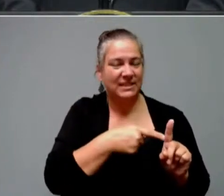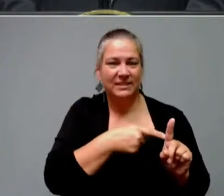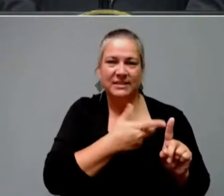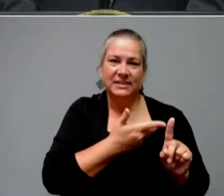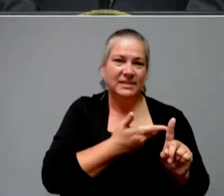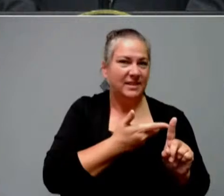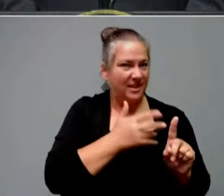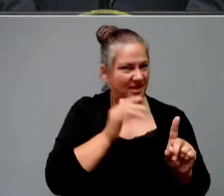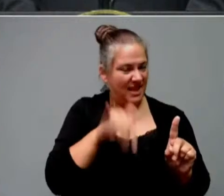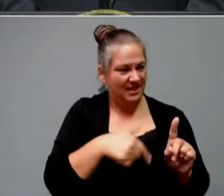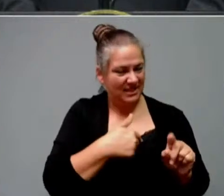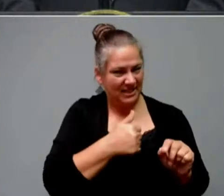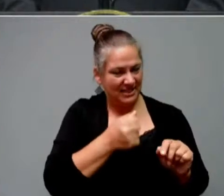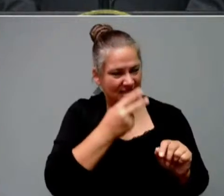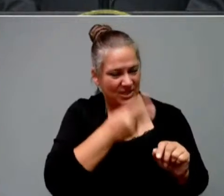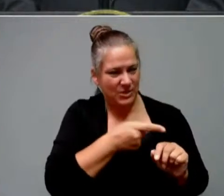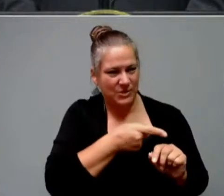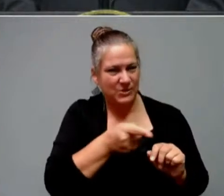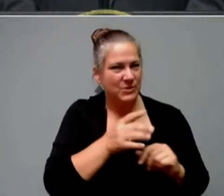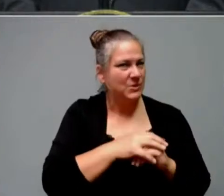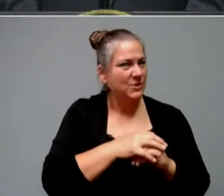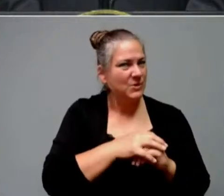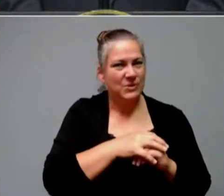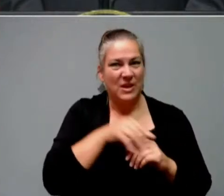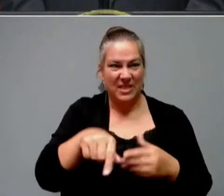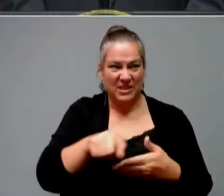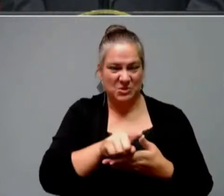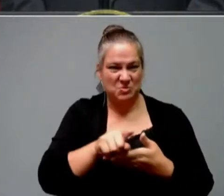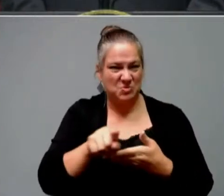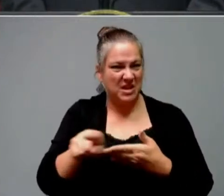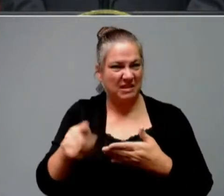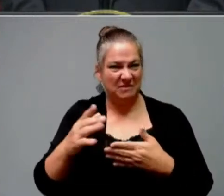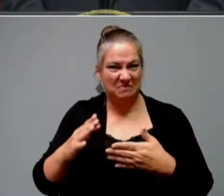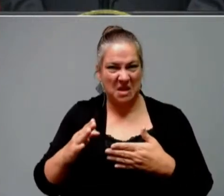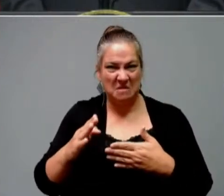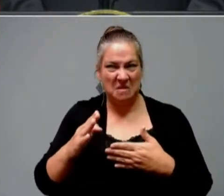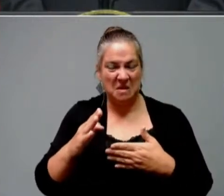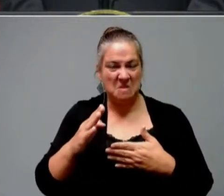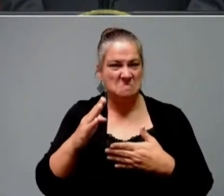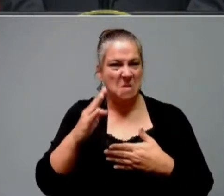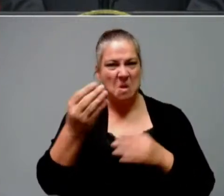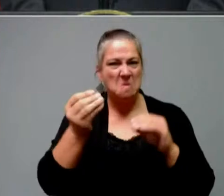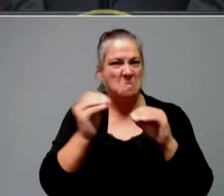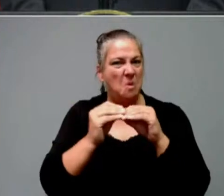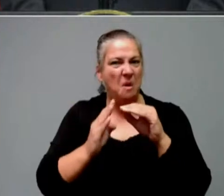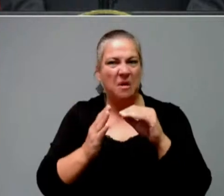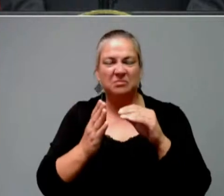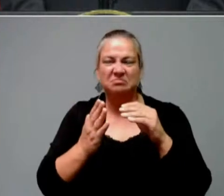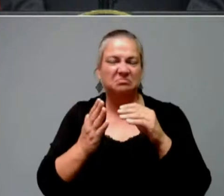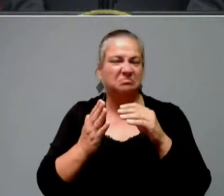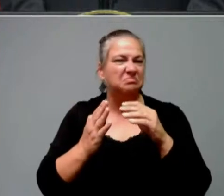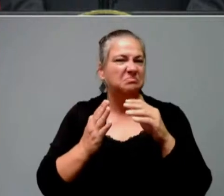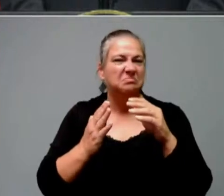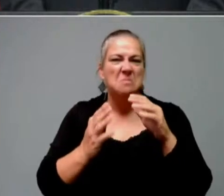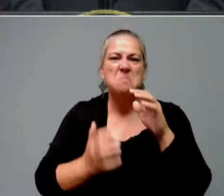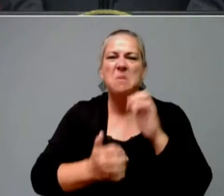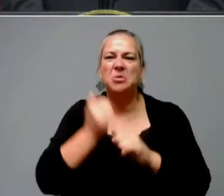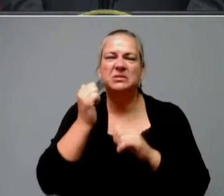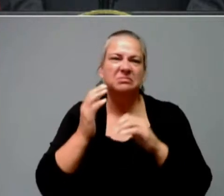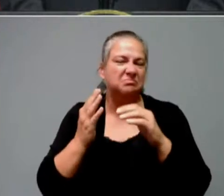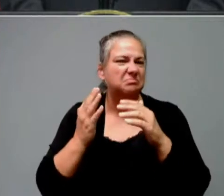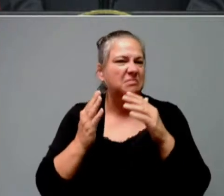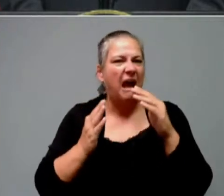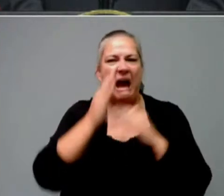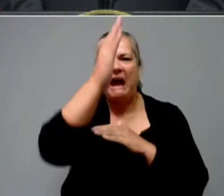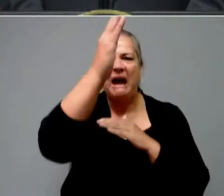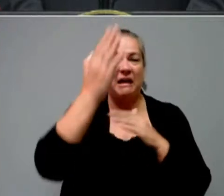again, before the end of the week, will surpass the highest that we have ever had in this pandemic. And a certain amount of folks with COVID that go into the